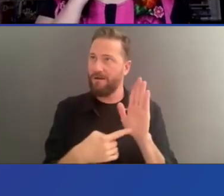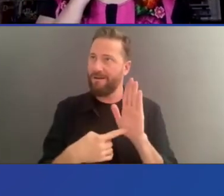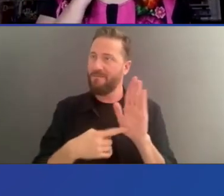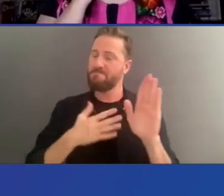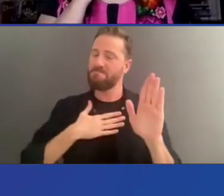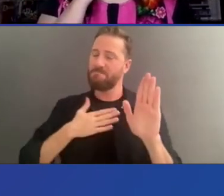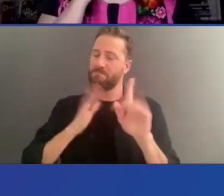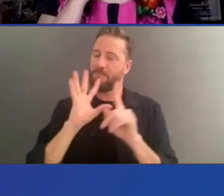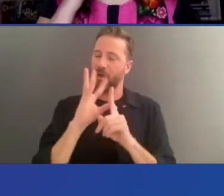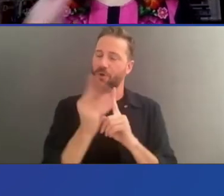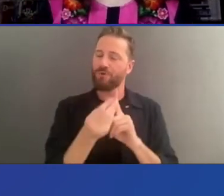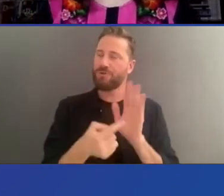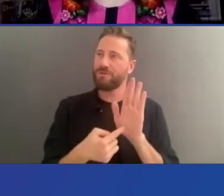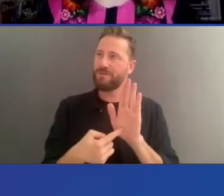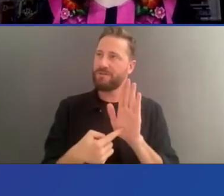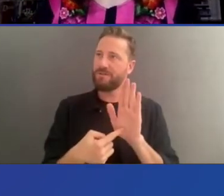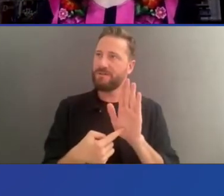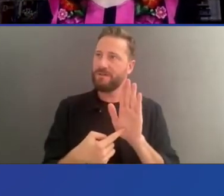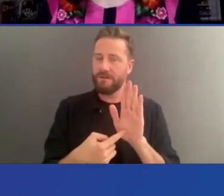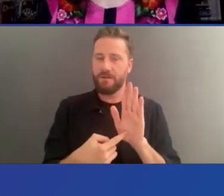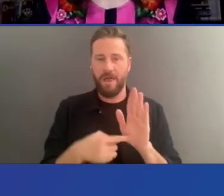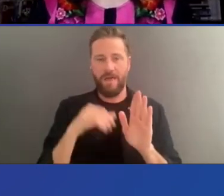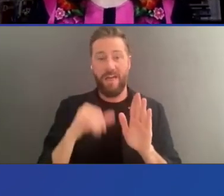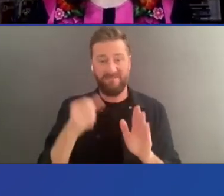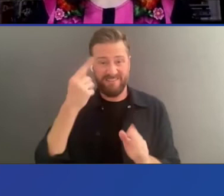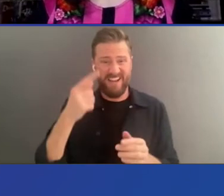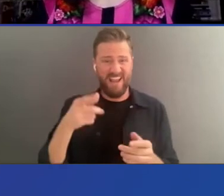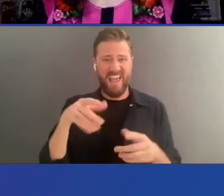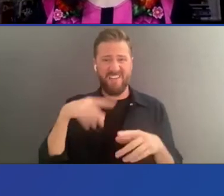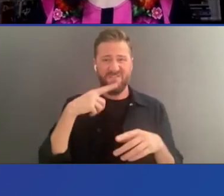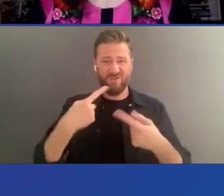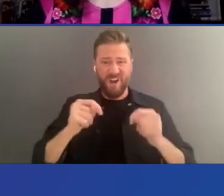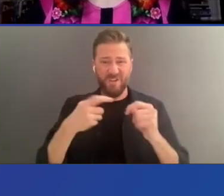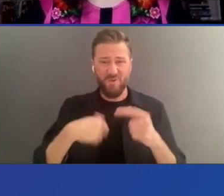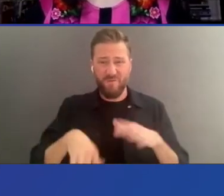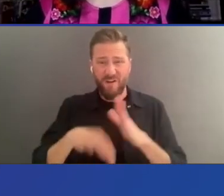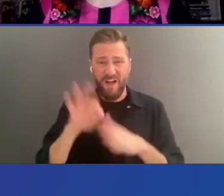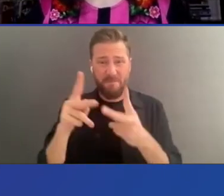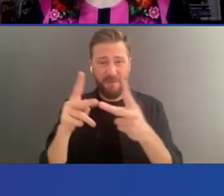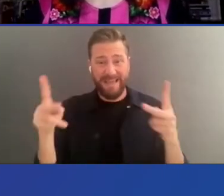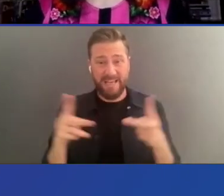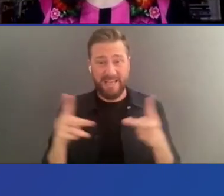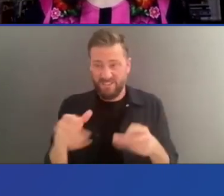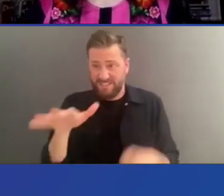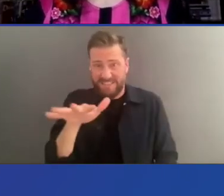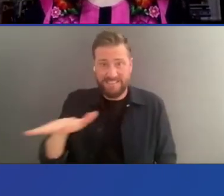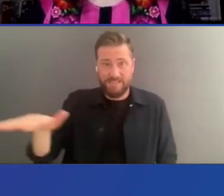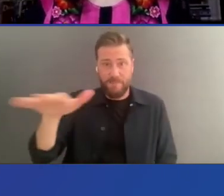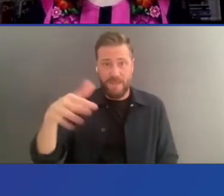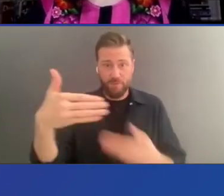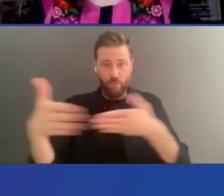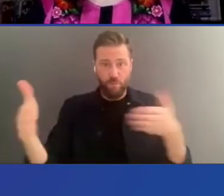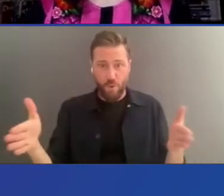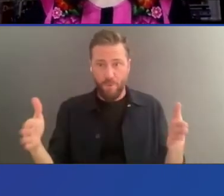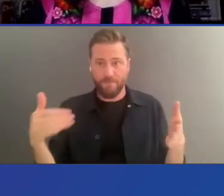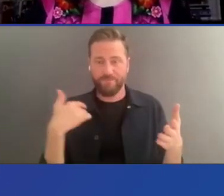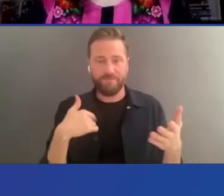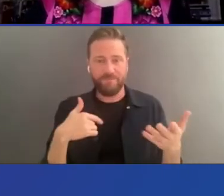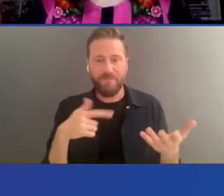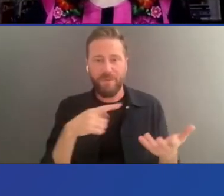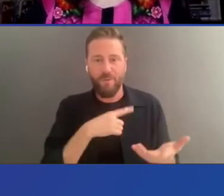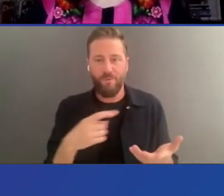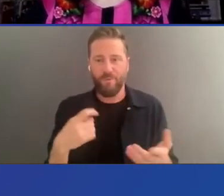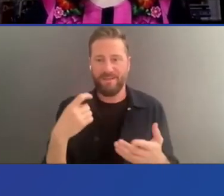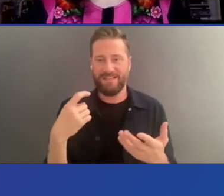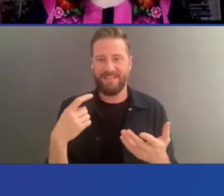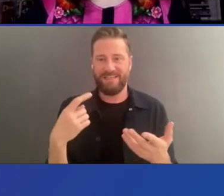giving performance a space, just as I talked about sacred area, we clean, we just go on this. And here,